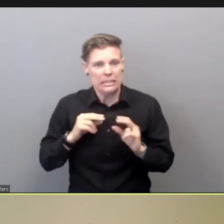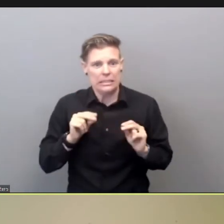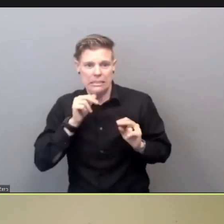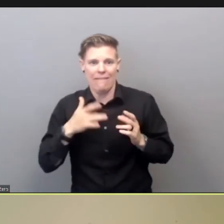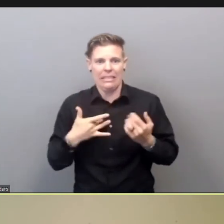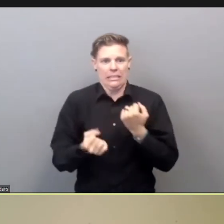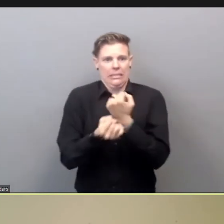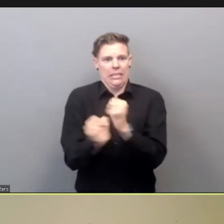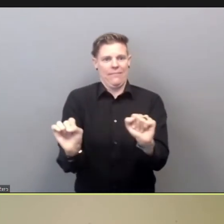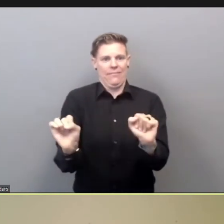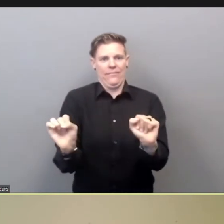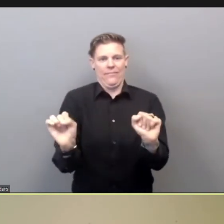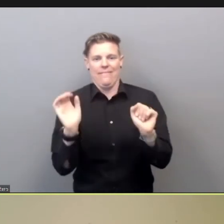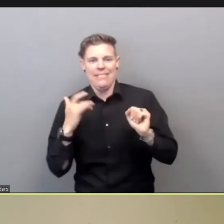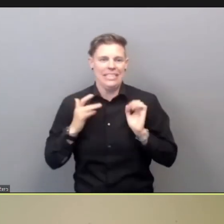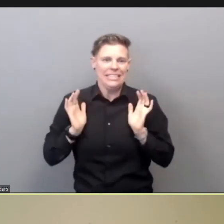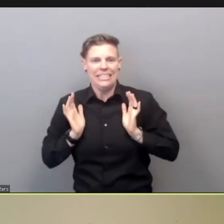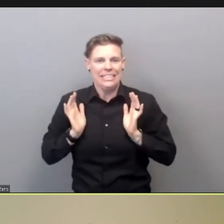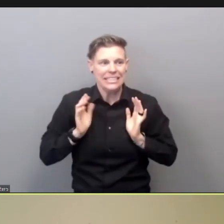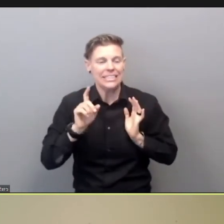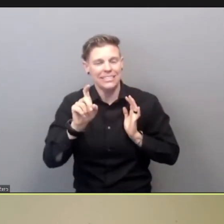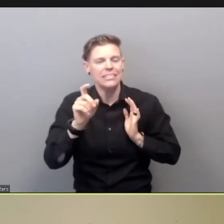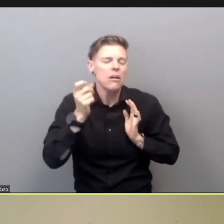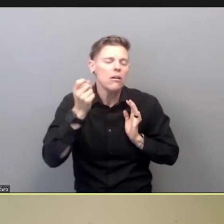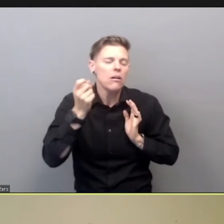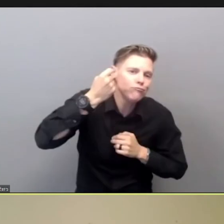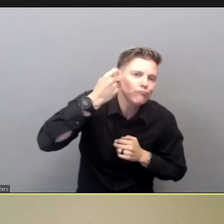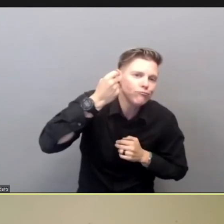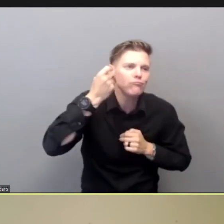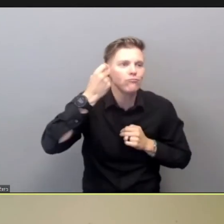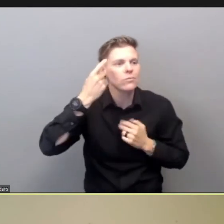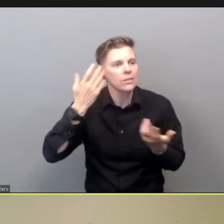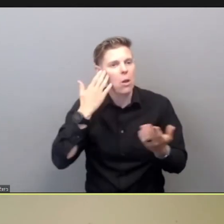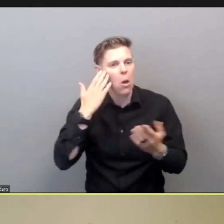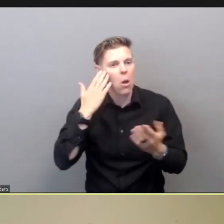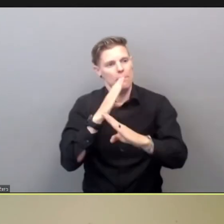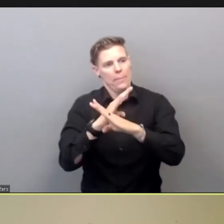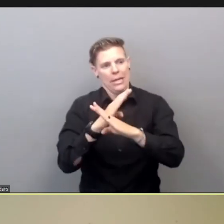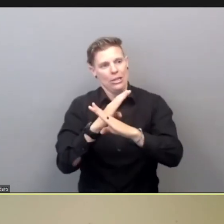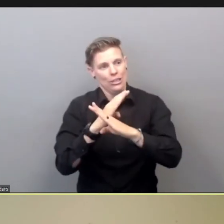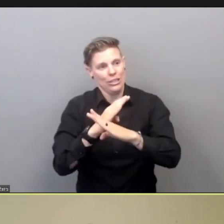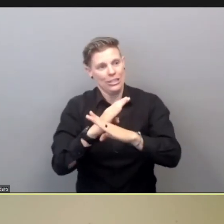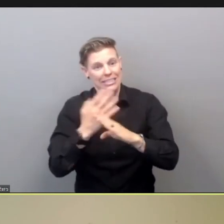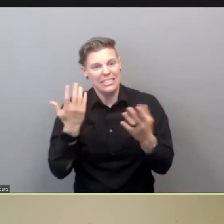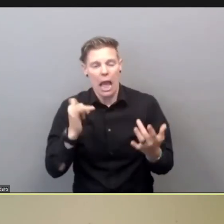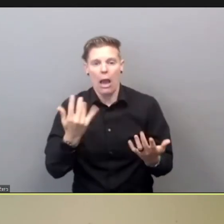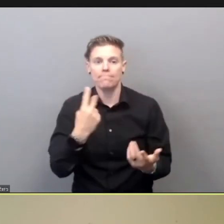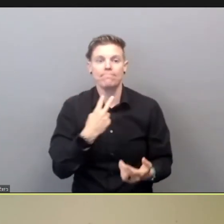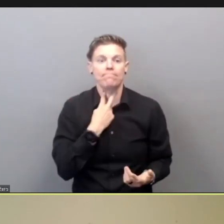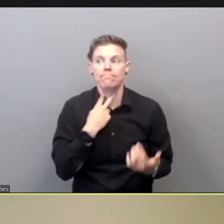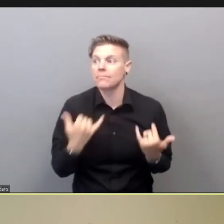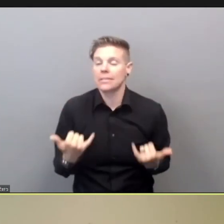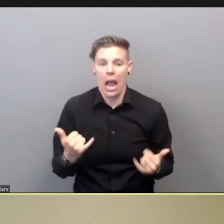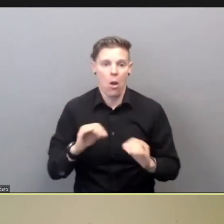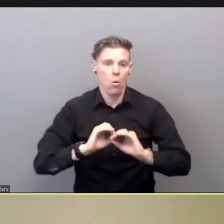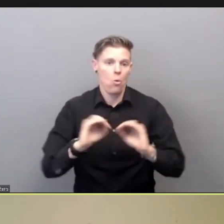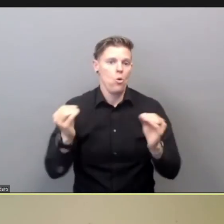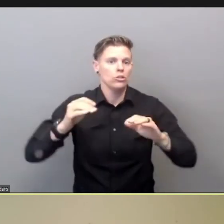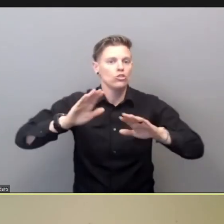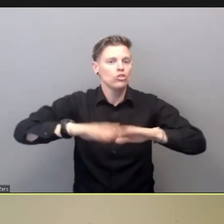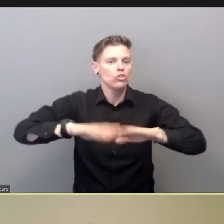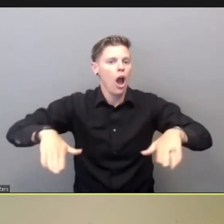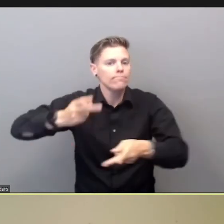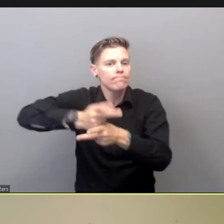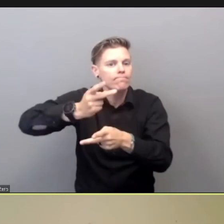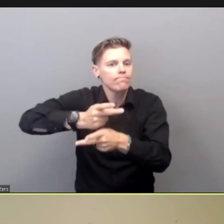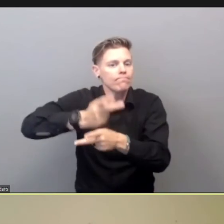workforce. There are barriers related to childcare that we're working with ECD and our colleagues there to really identify where